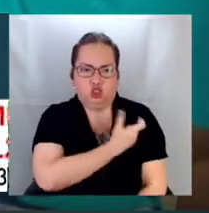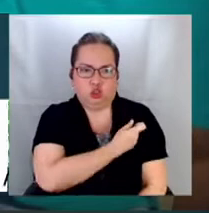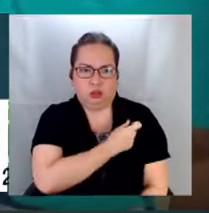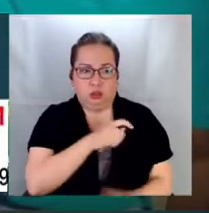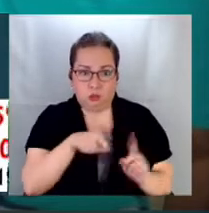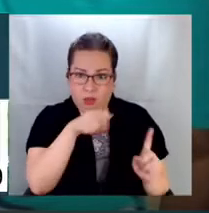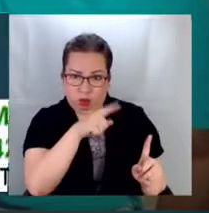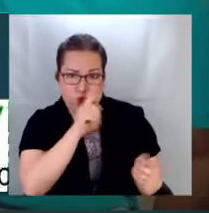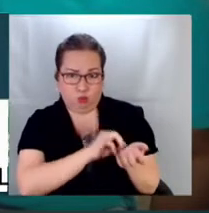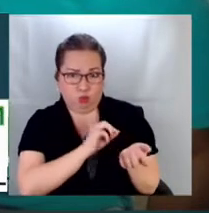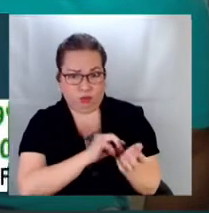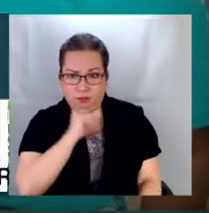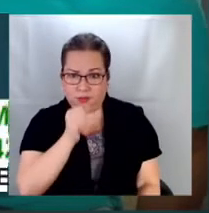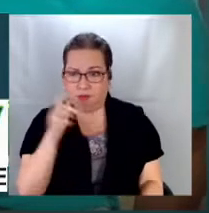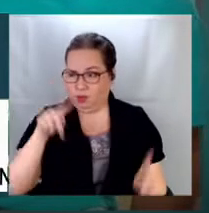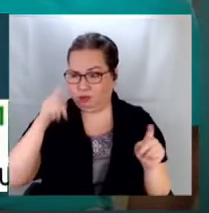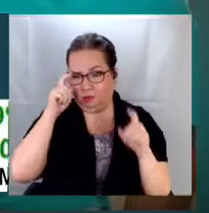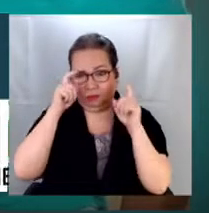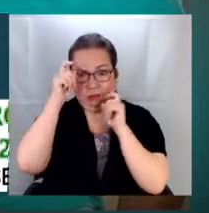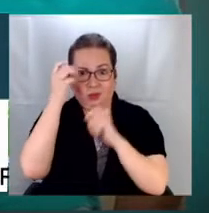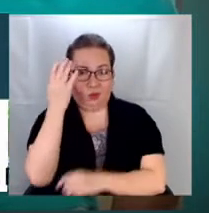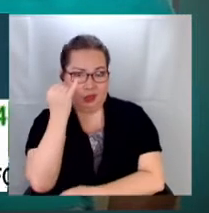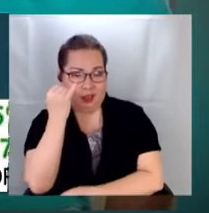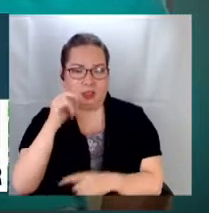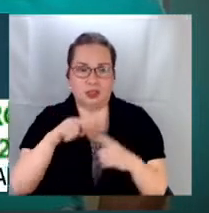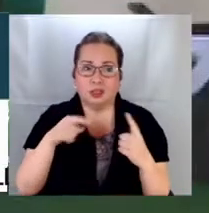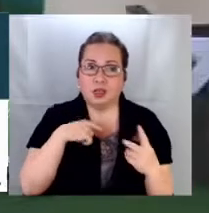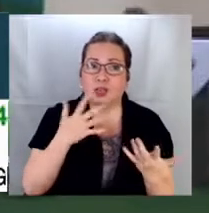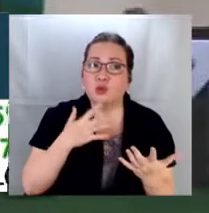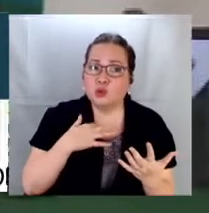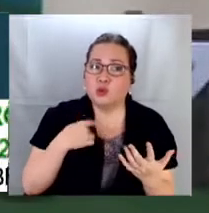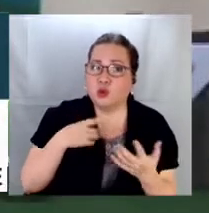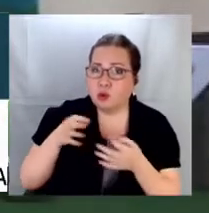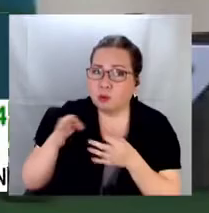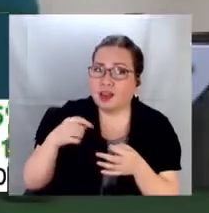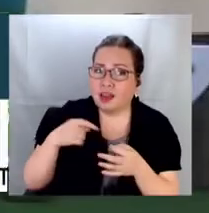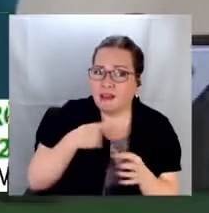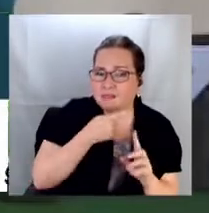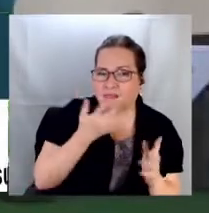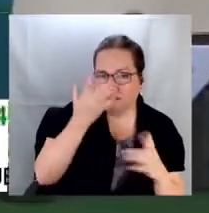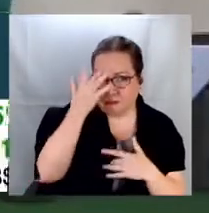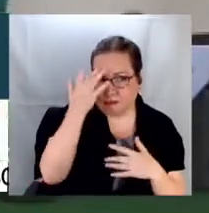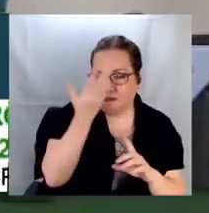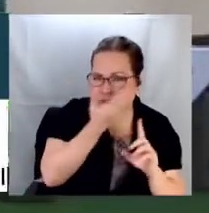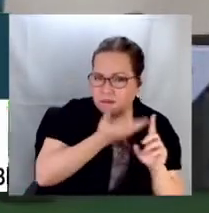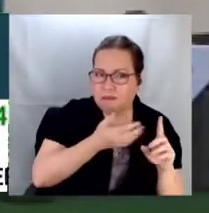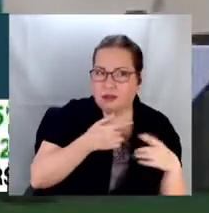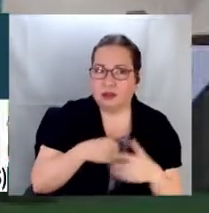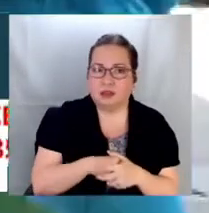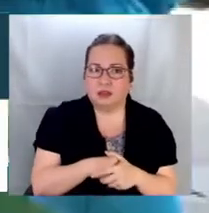frontliner. Mayor Olivares defended Fernandez, saying he has comorbidities. Olivares also points out they're nearly